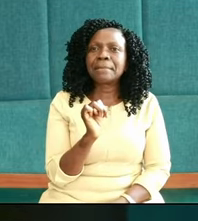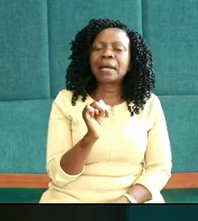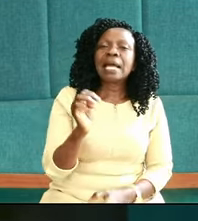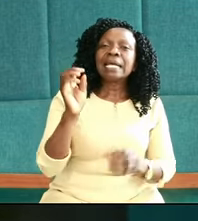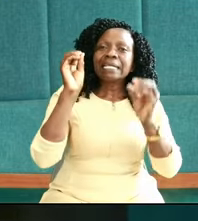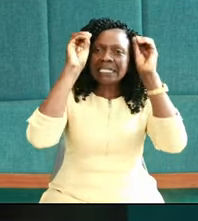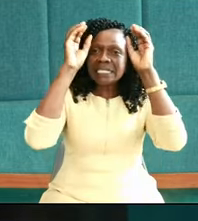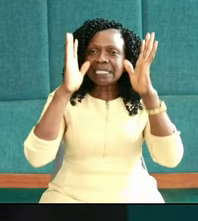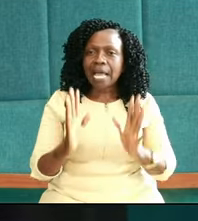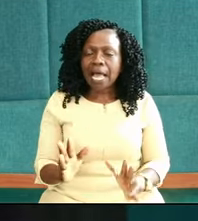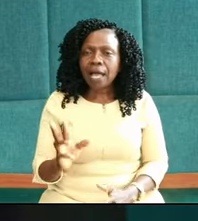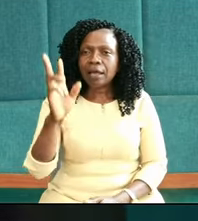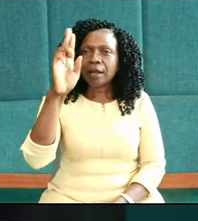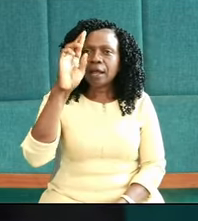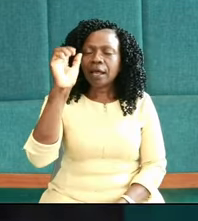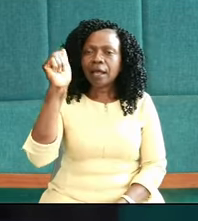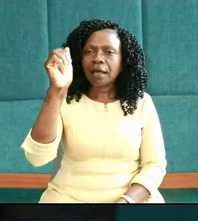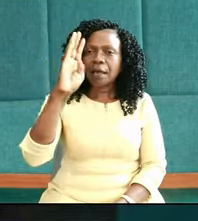Rabbi,